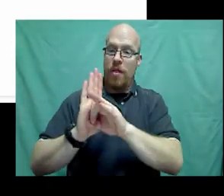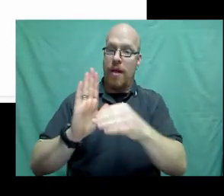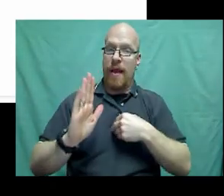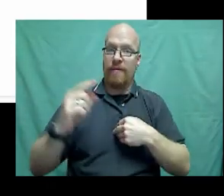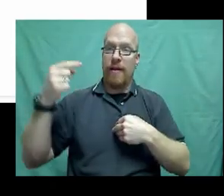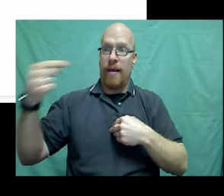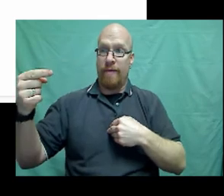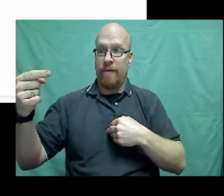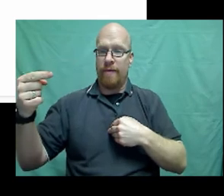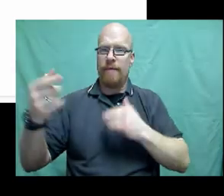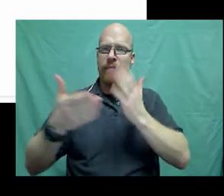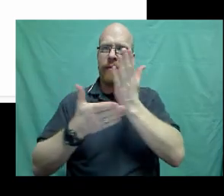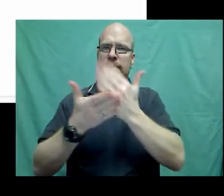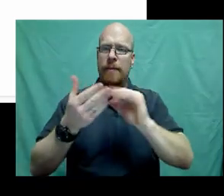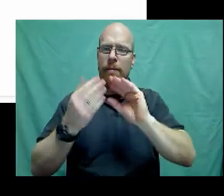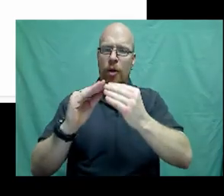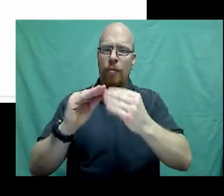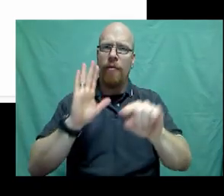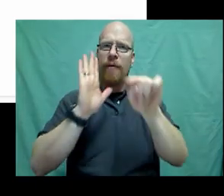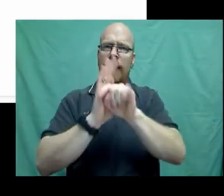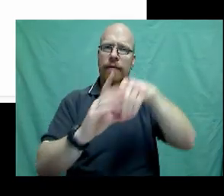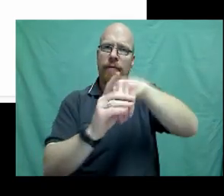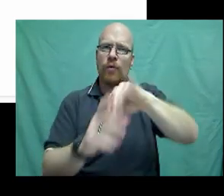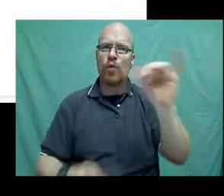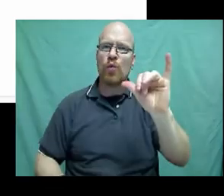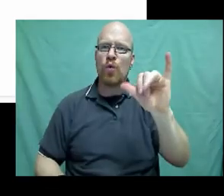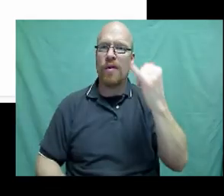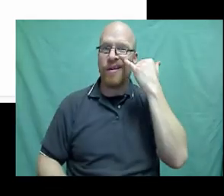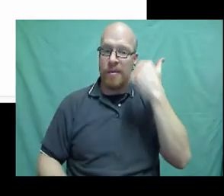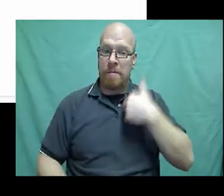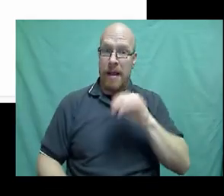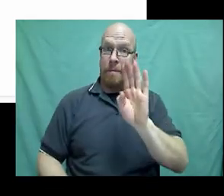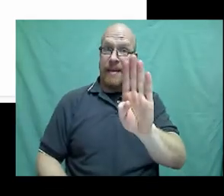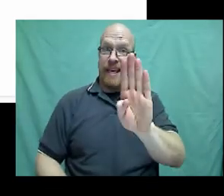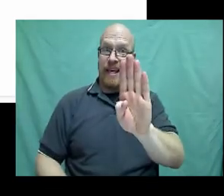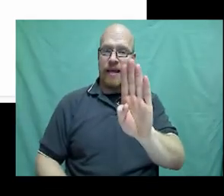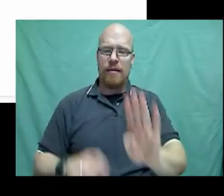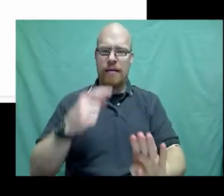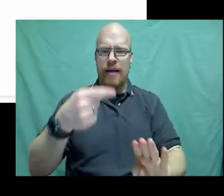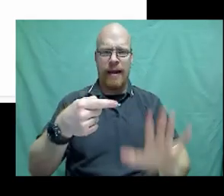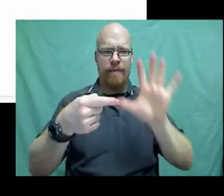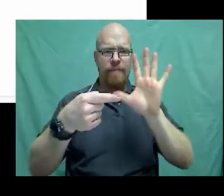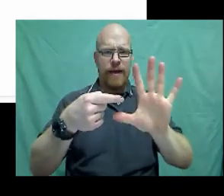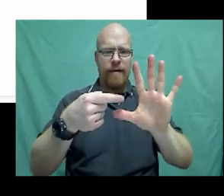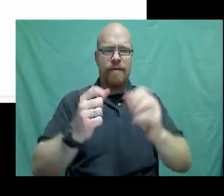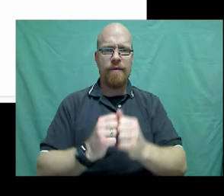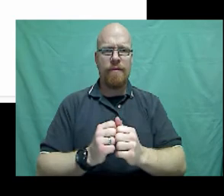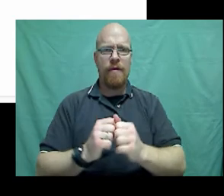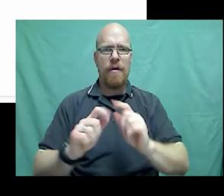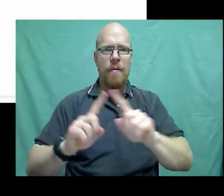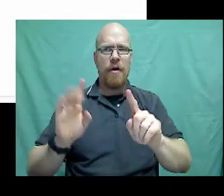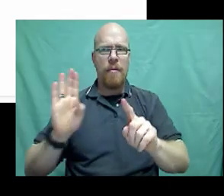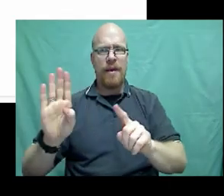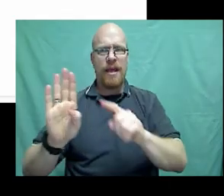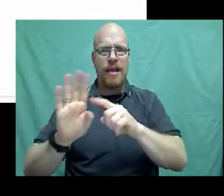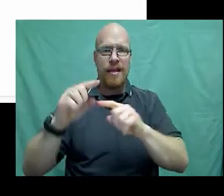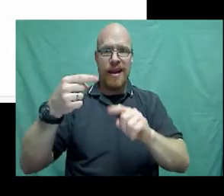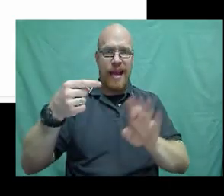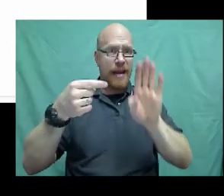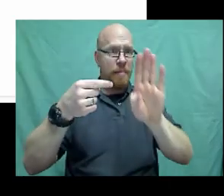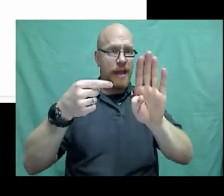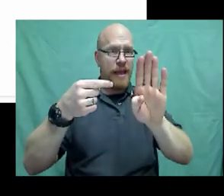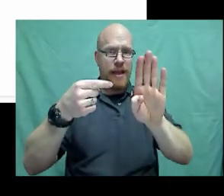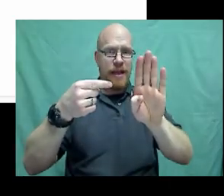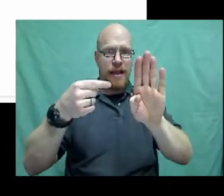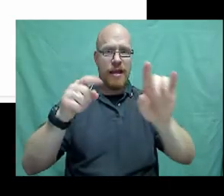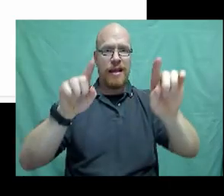parentheses, we'll know if the formula has a negative or if the number is negative. Like our B term, negative 5 but